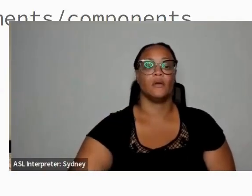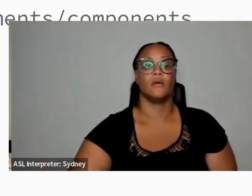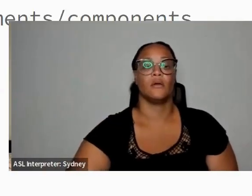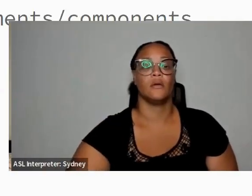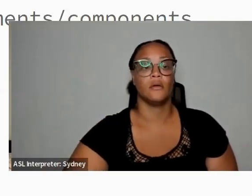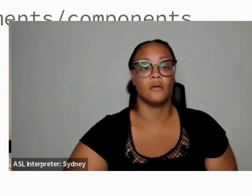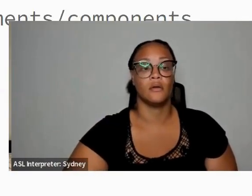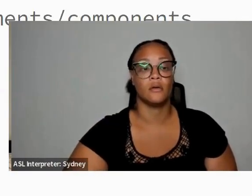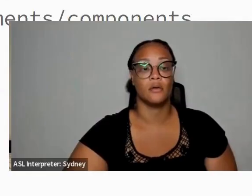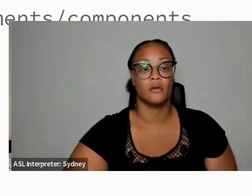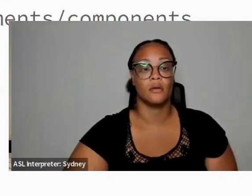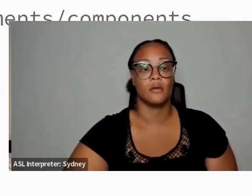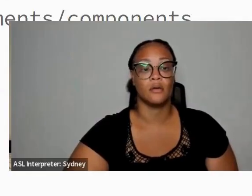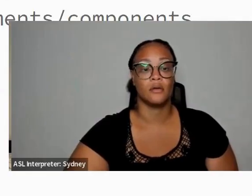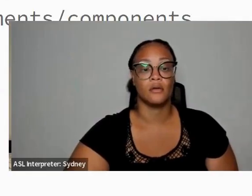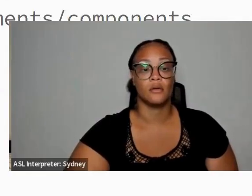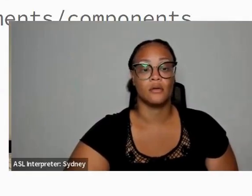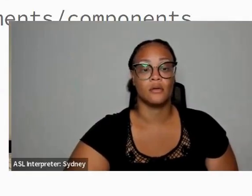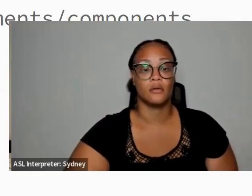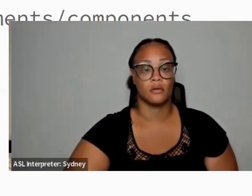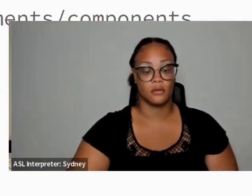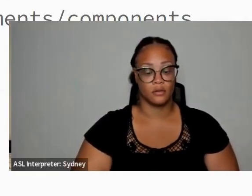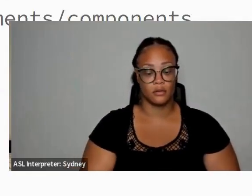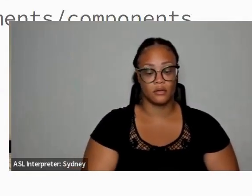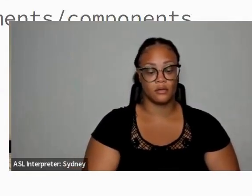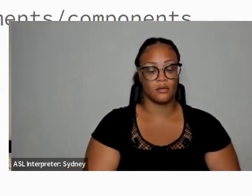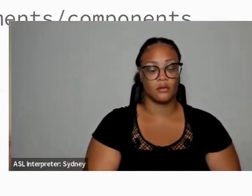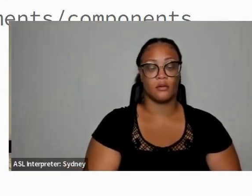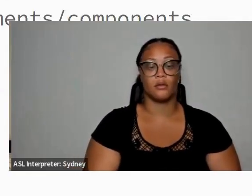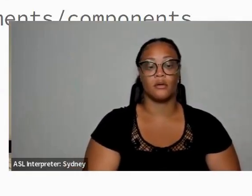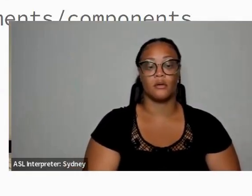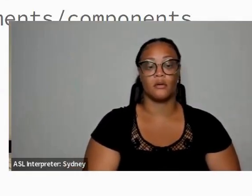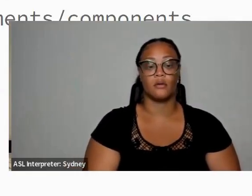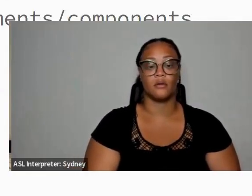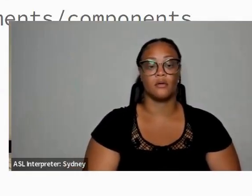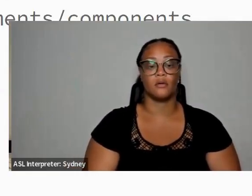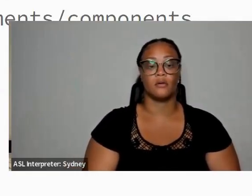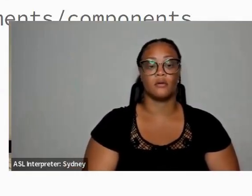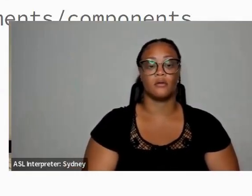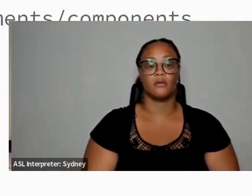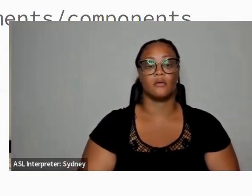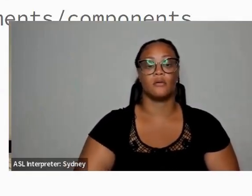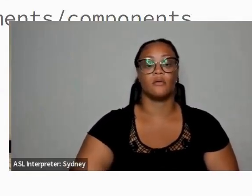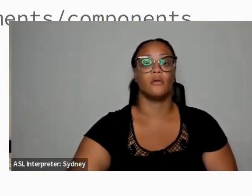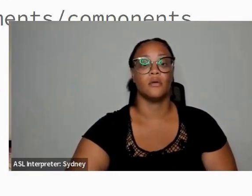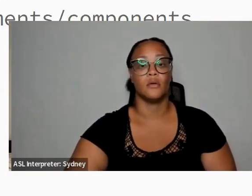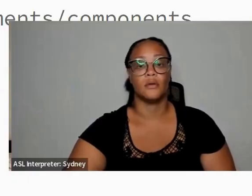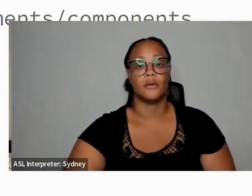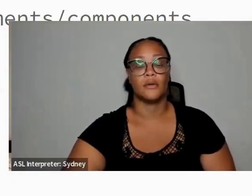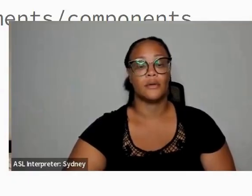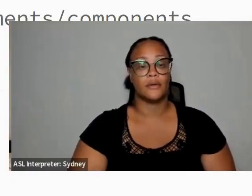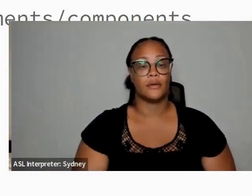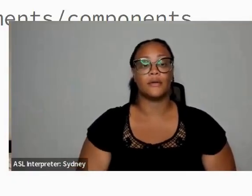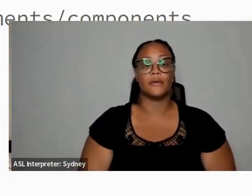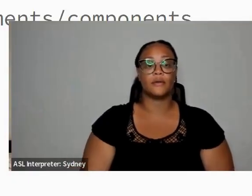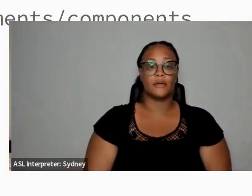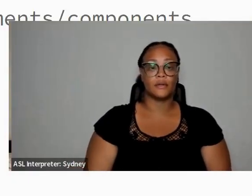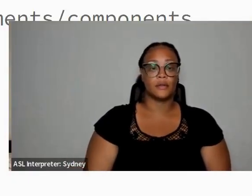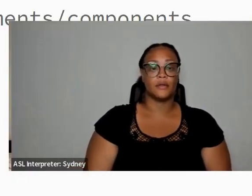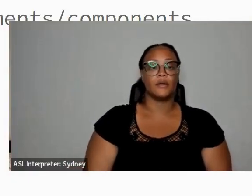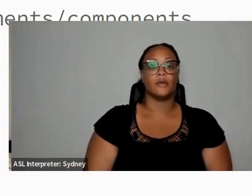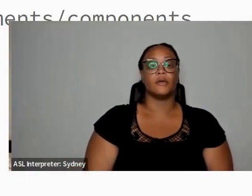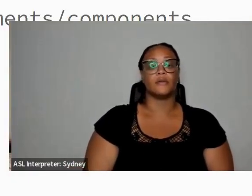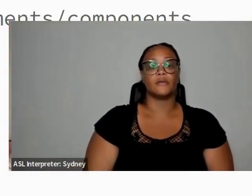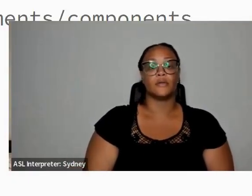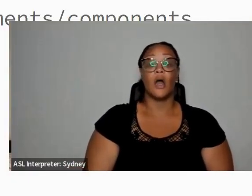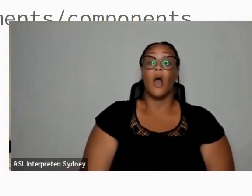And so again, these likely will take some planning to do beforehand instead of just kind of throwing your kid into these activities. There are some things